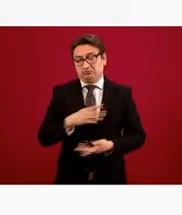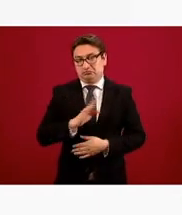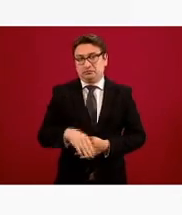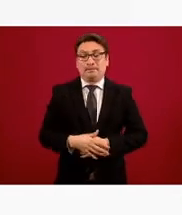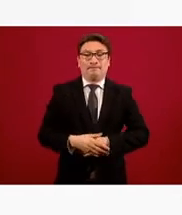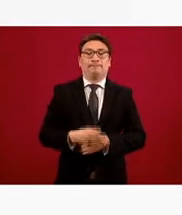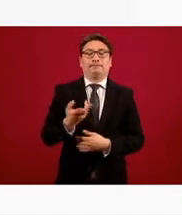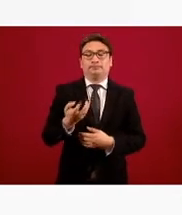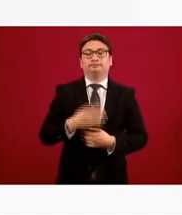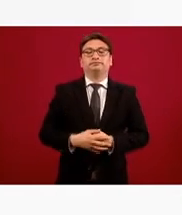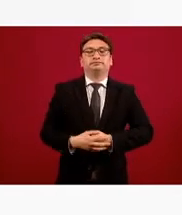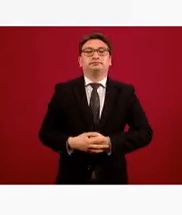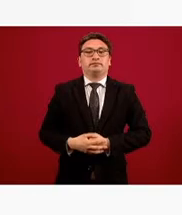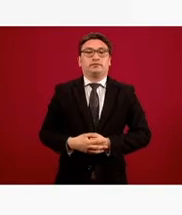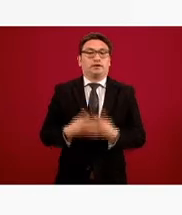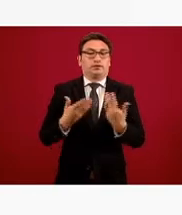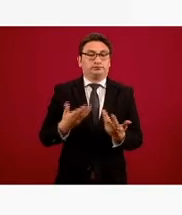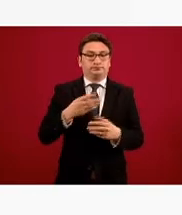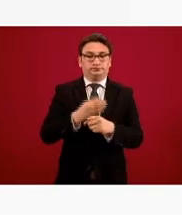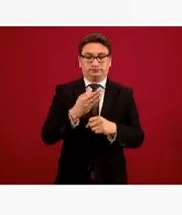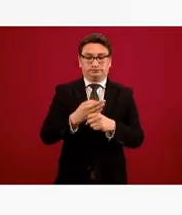COVID-19, and unfortunately